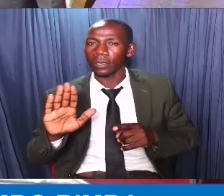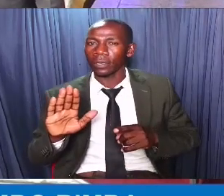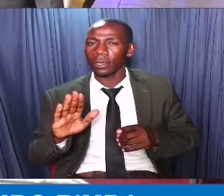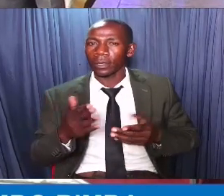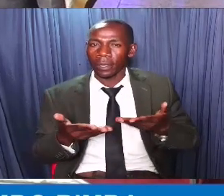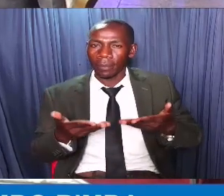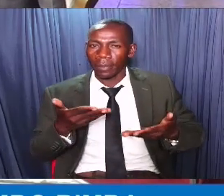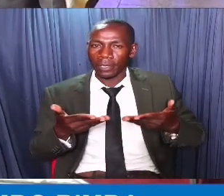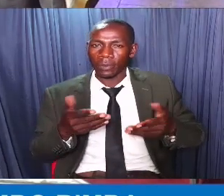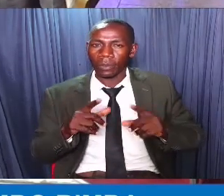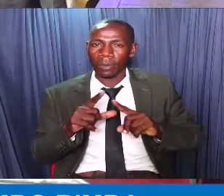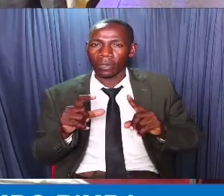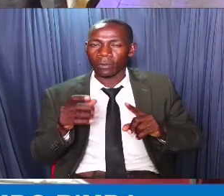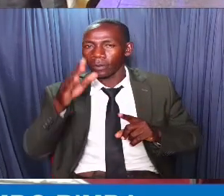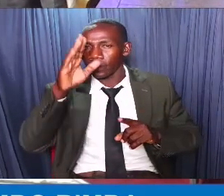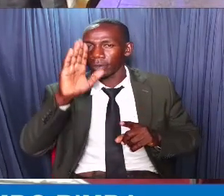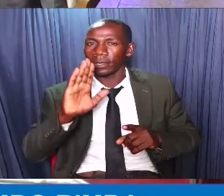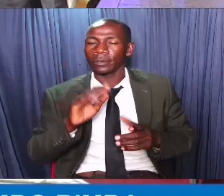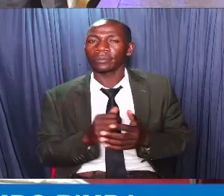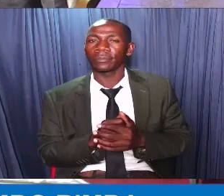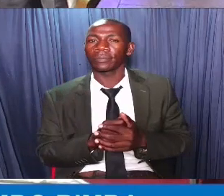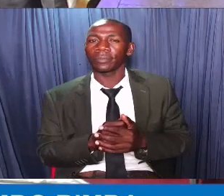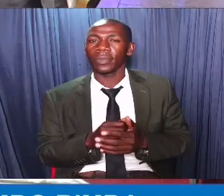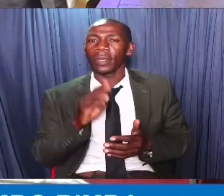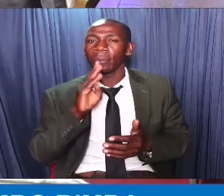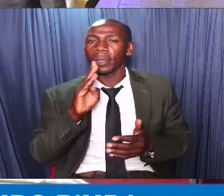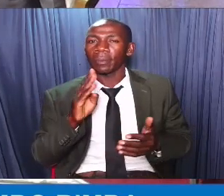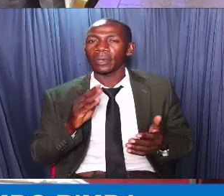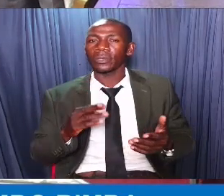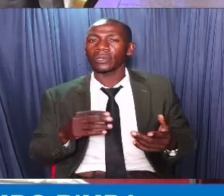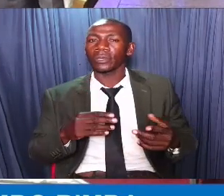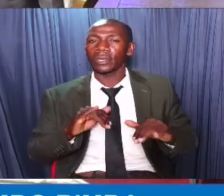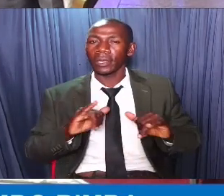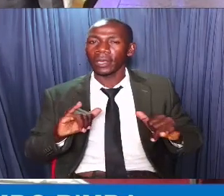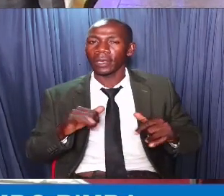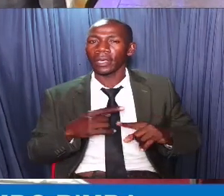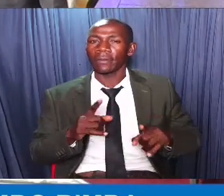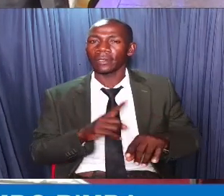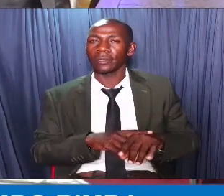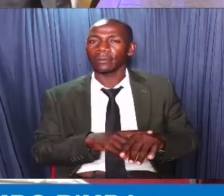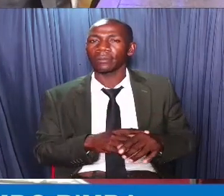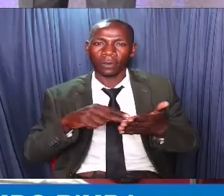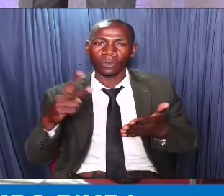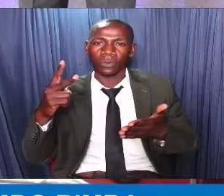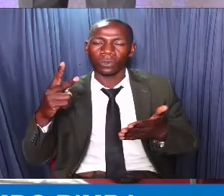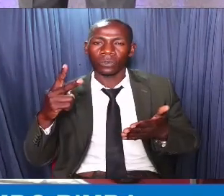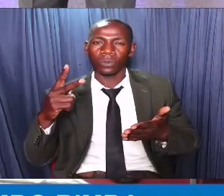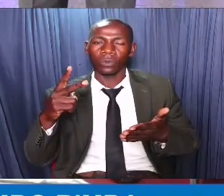na neno la Mungu. Weigh with the word of God. Uwe mtu wa kujirudia kila wakati. Be one who reproves yourself every time. Tusome